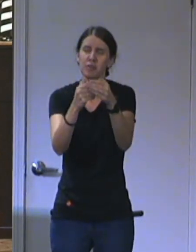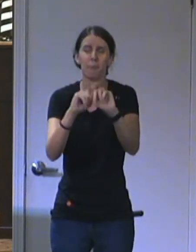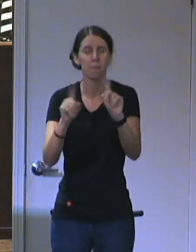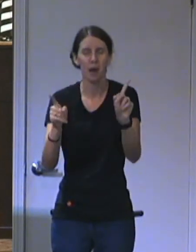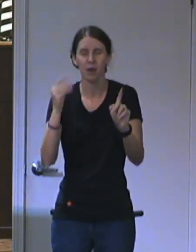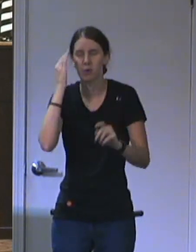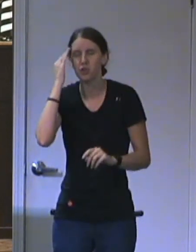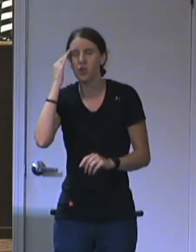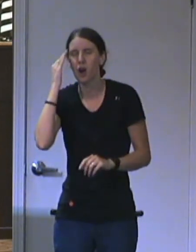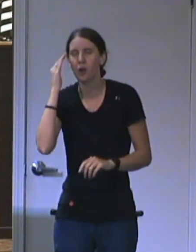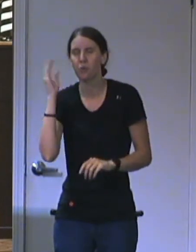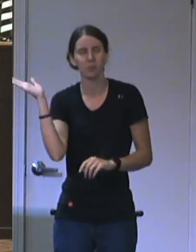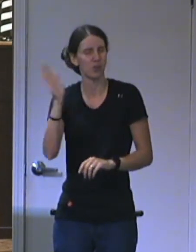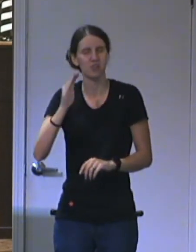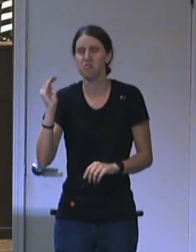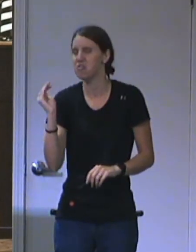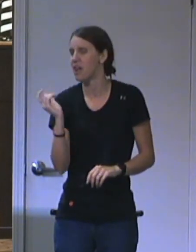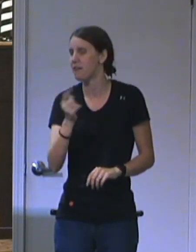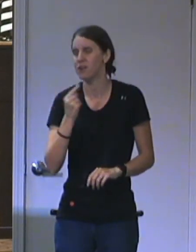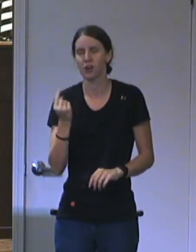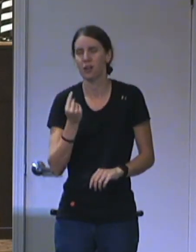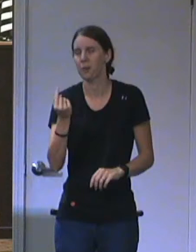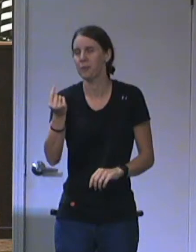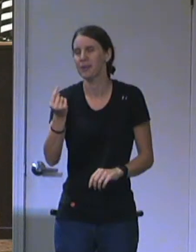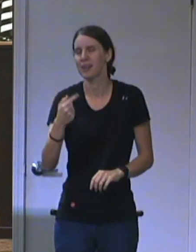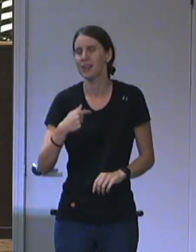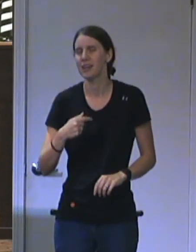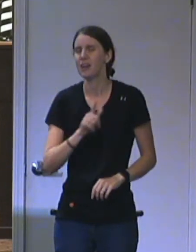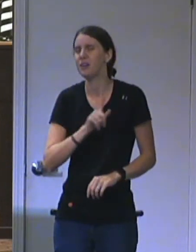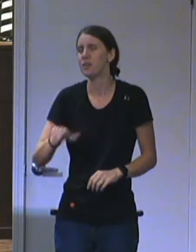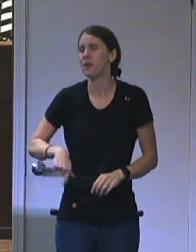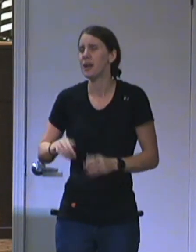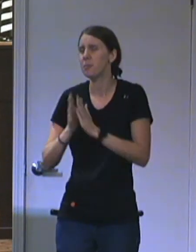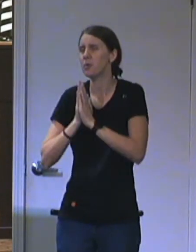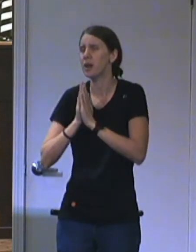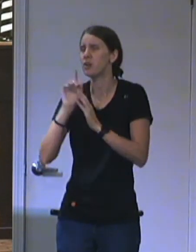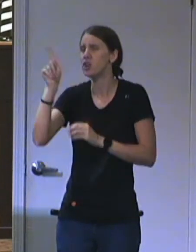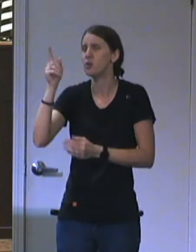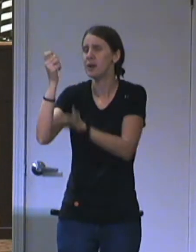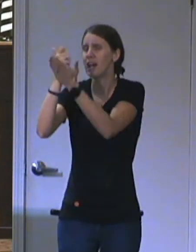alone. You'll never leave us alone. Lord, I pray that you would help us to